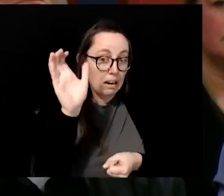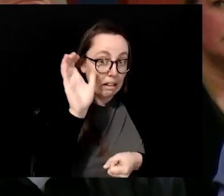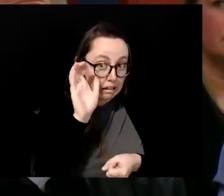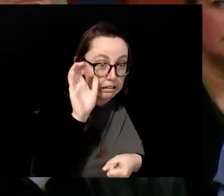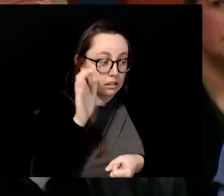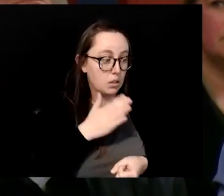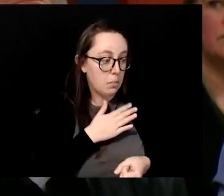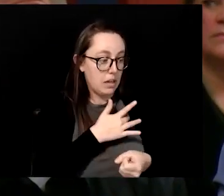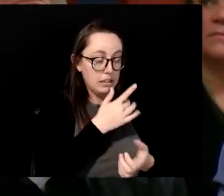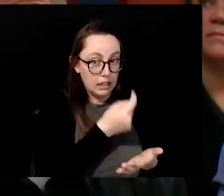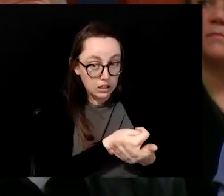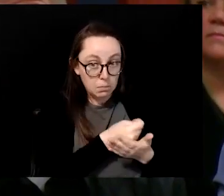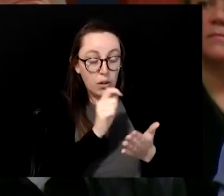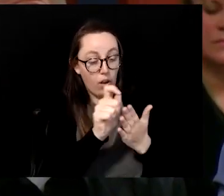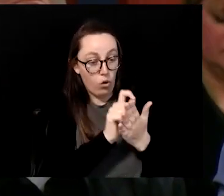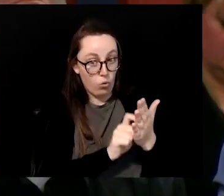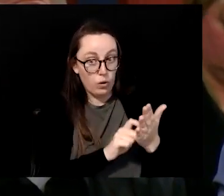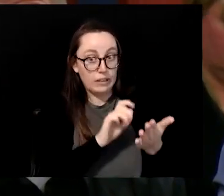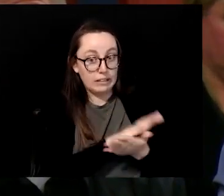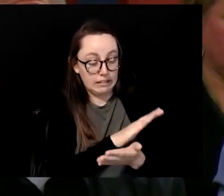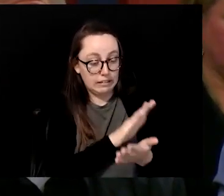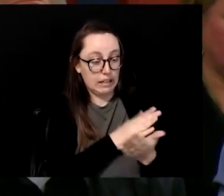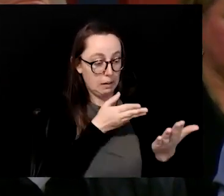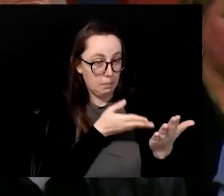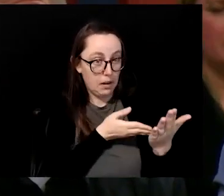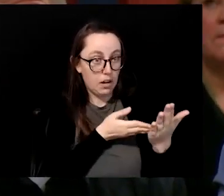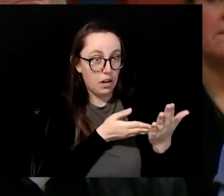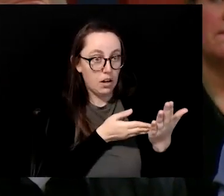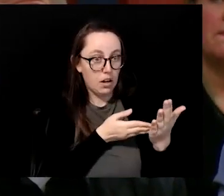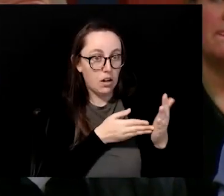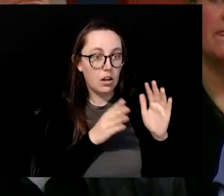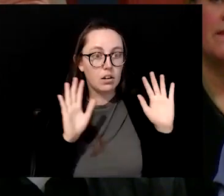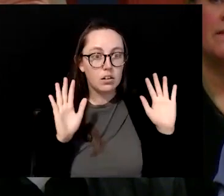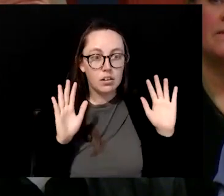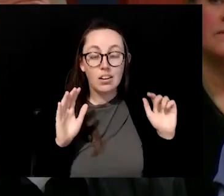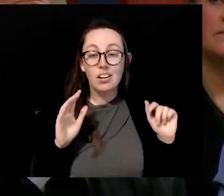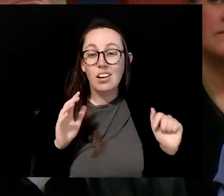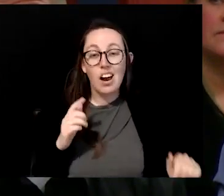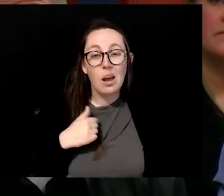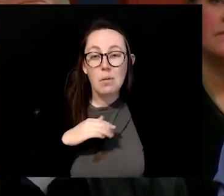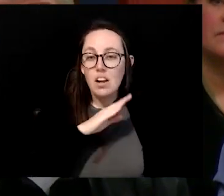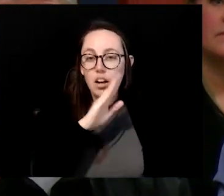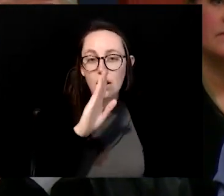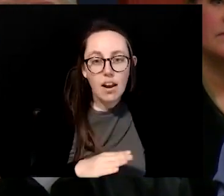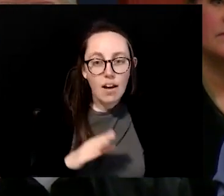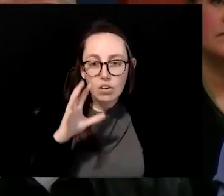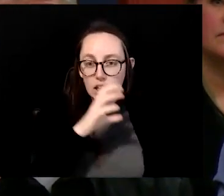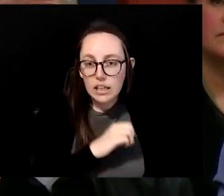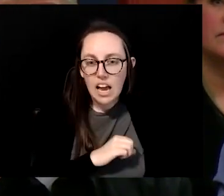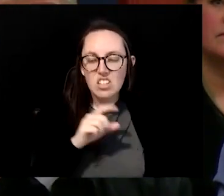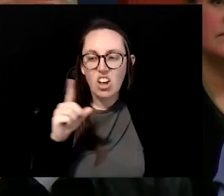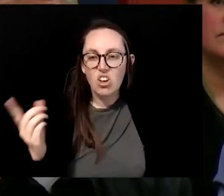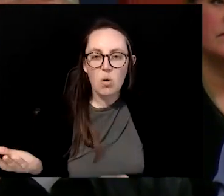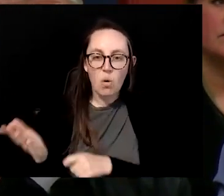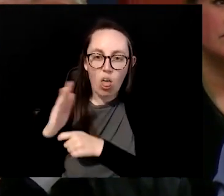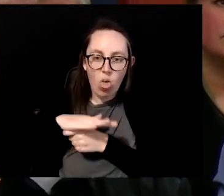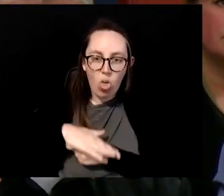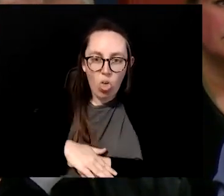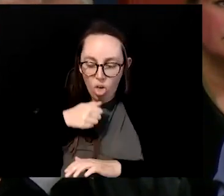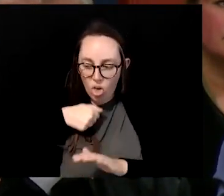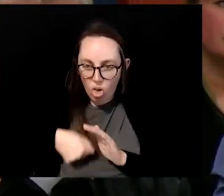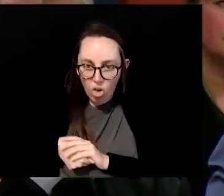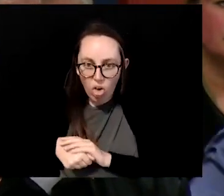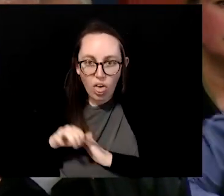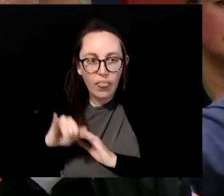form of that written statement but I would never have guessed that you would suppress that statement after